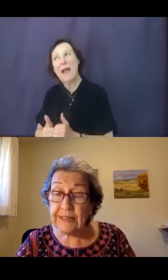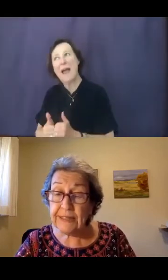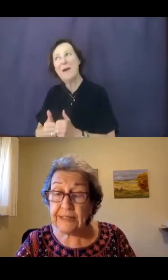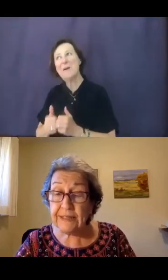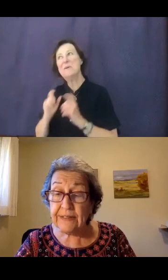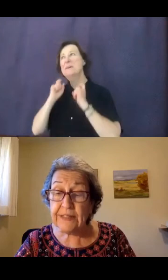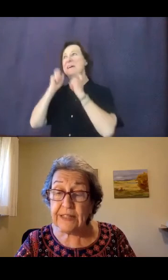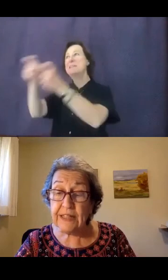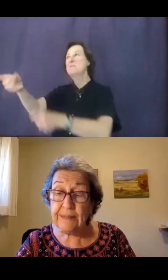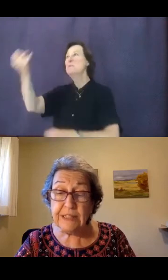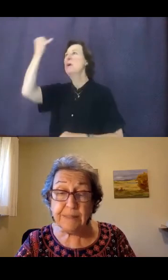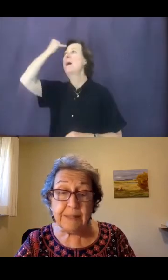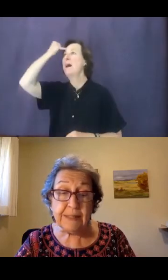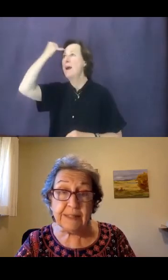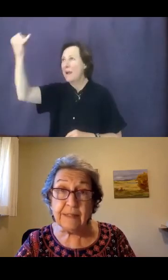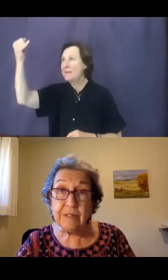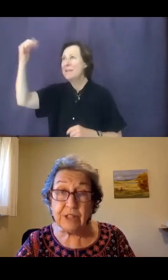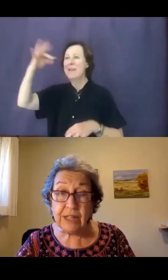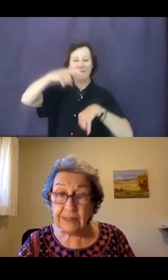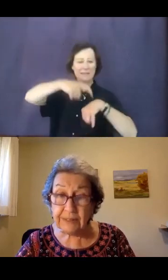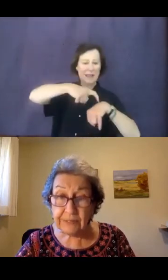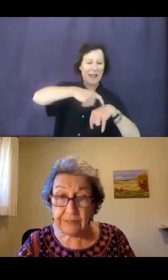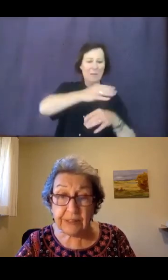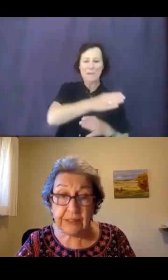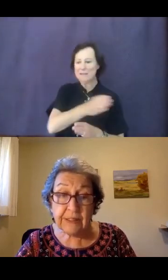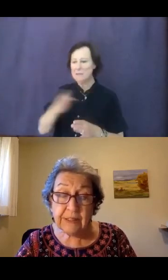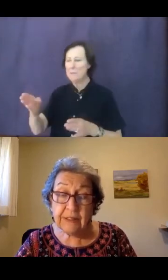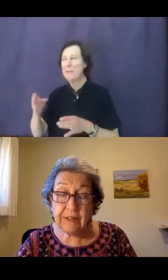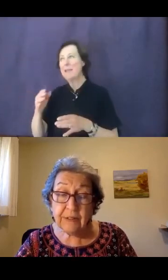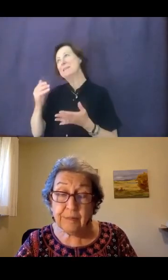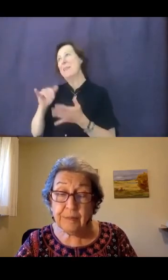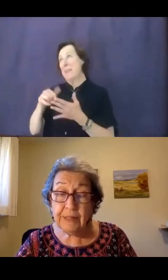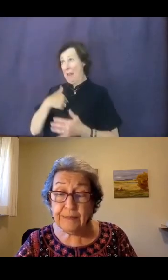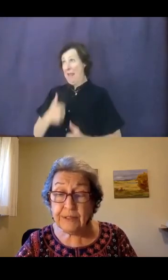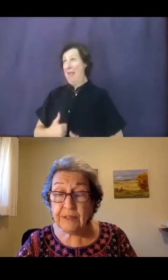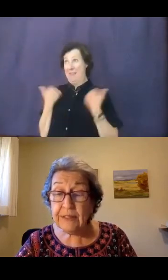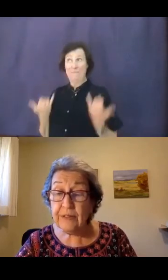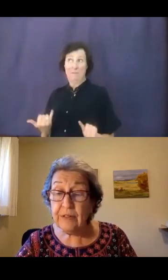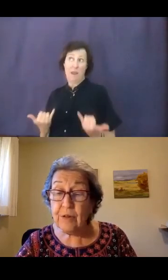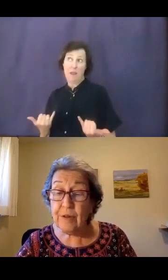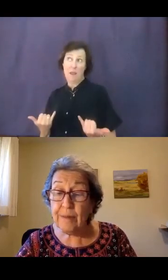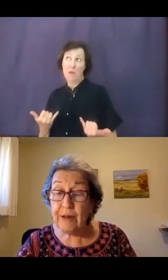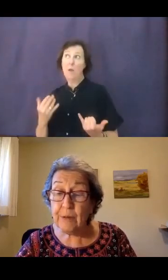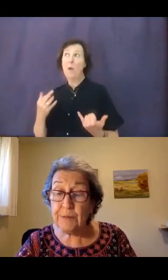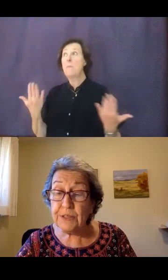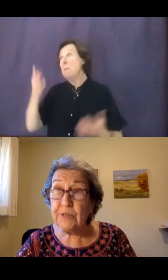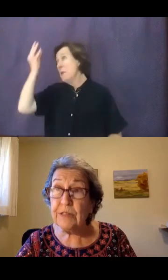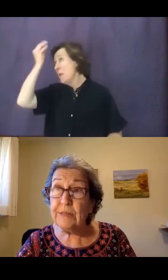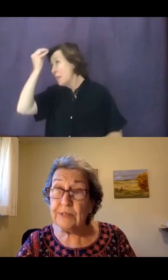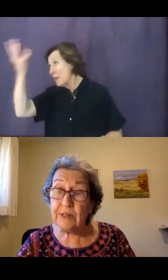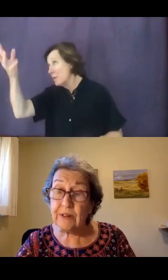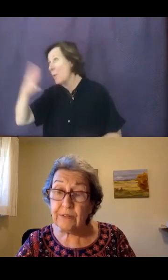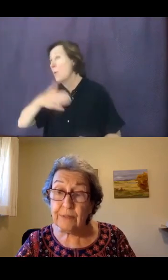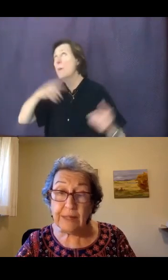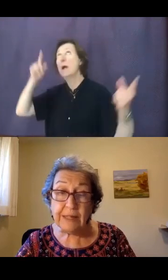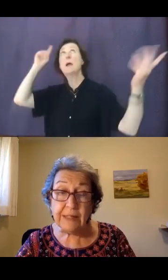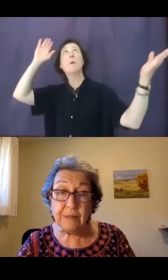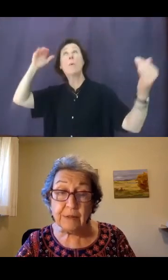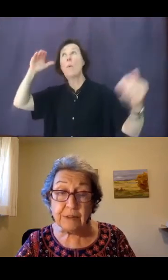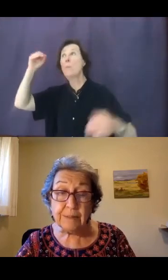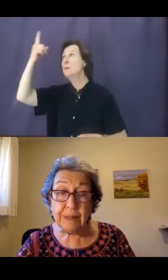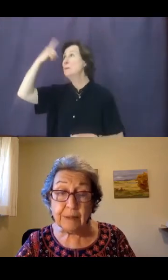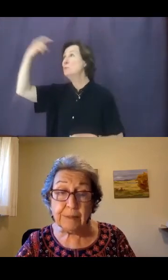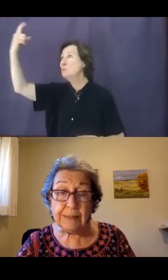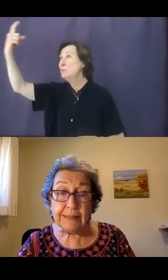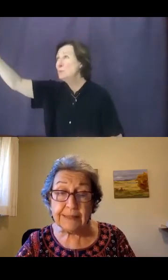little idea of the time and space in which I live, or perhaps to let you know what my hopes and dreams are for making the